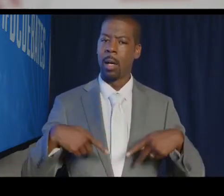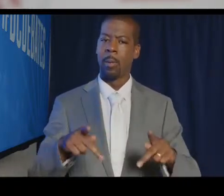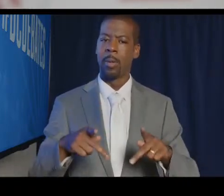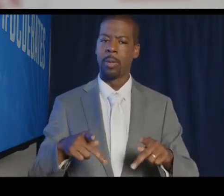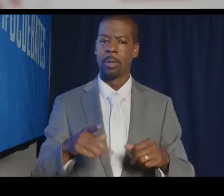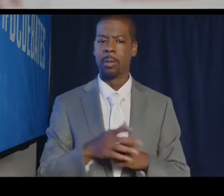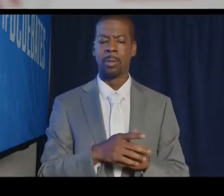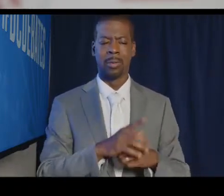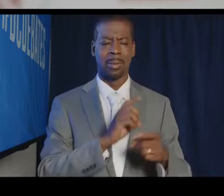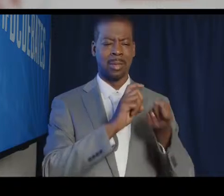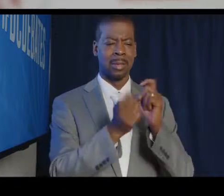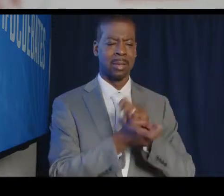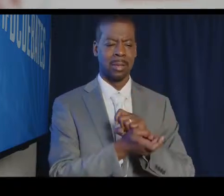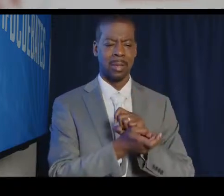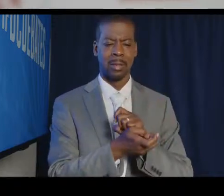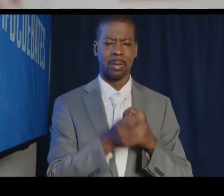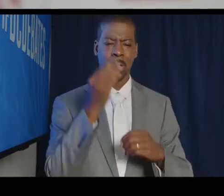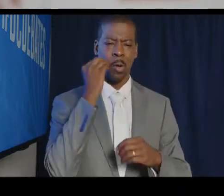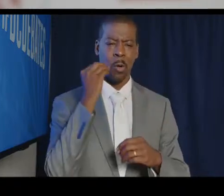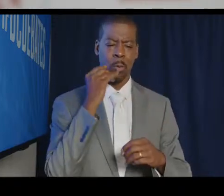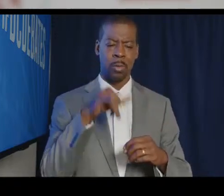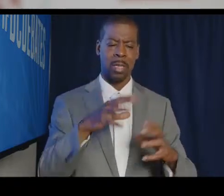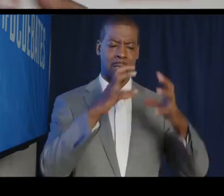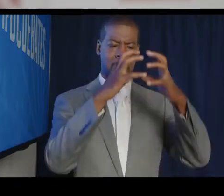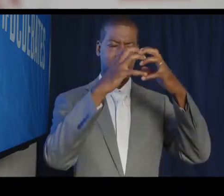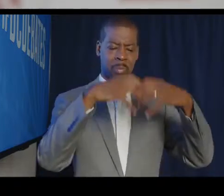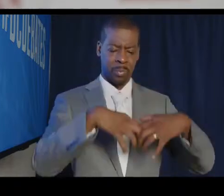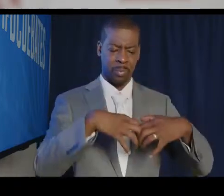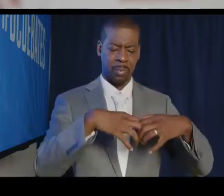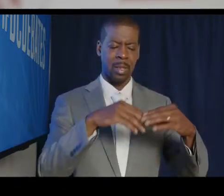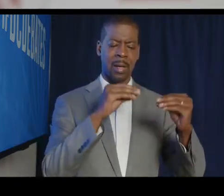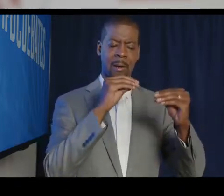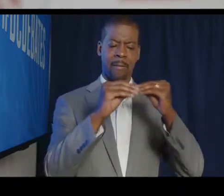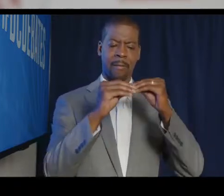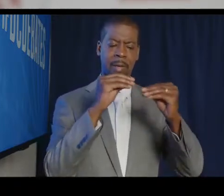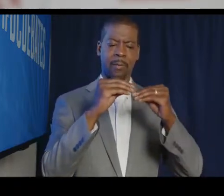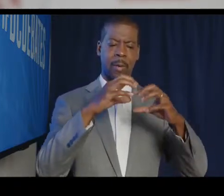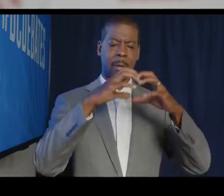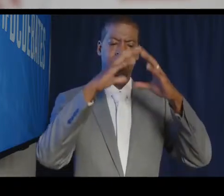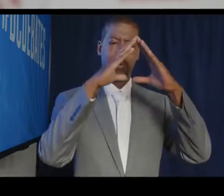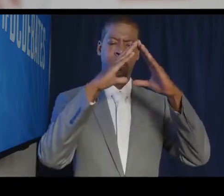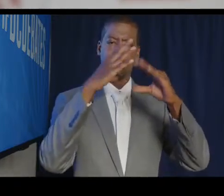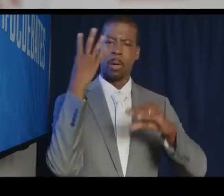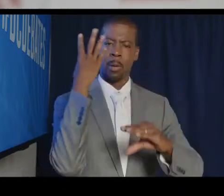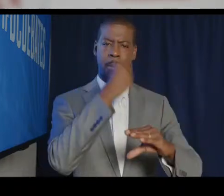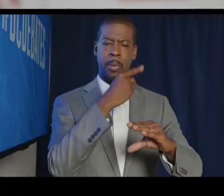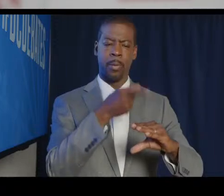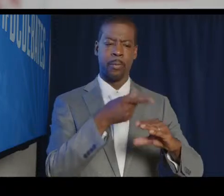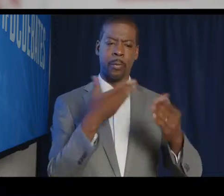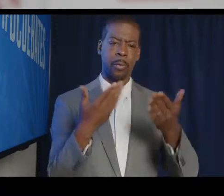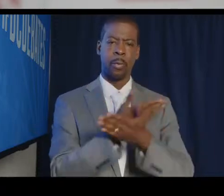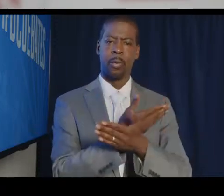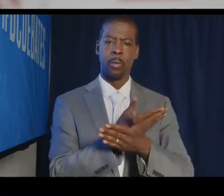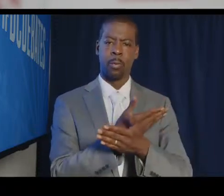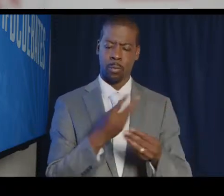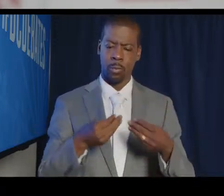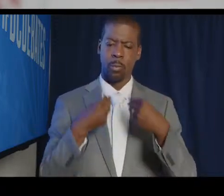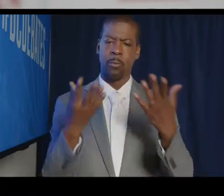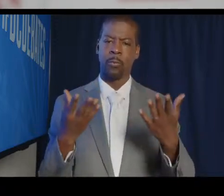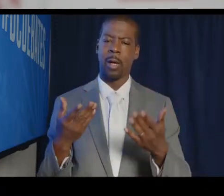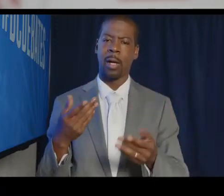repurpose vacant properties and turn them into the kinds of housing and homes that people can live in across the district. We need to also